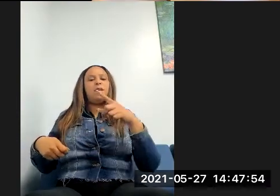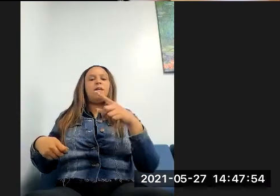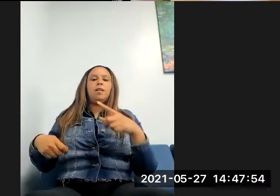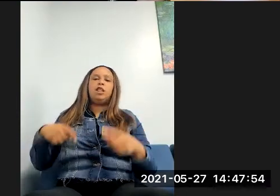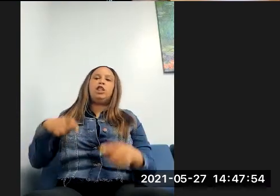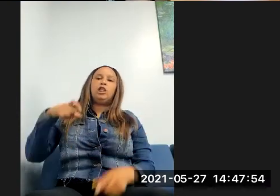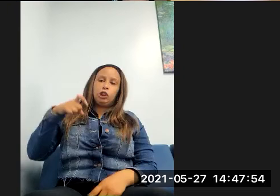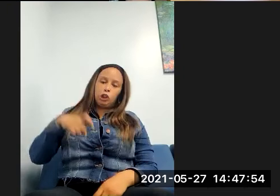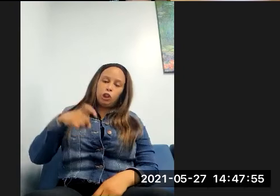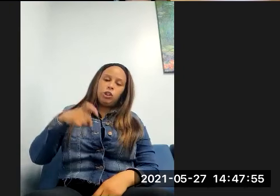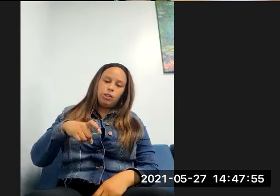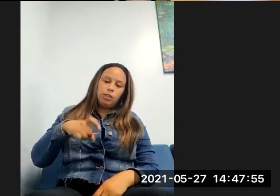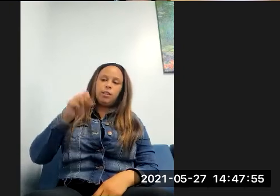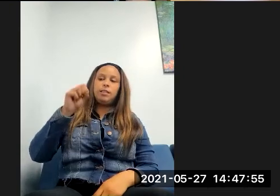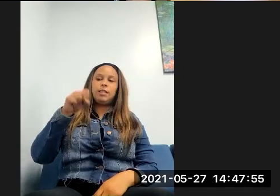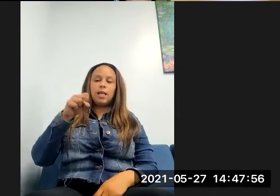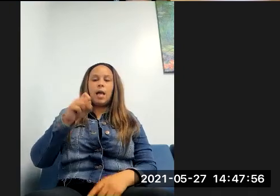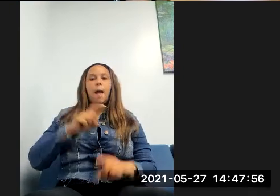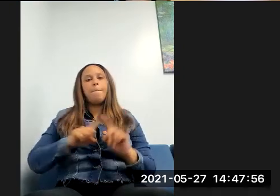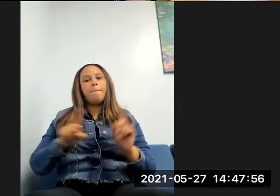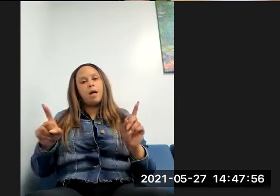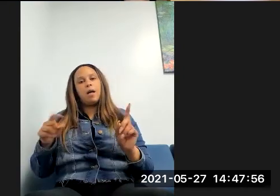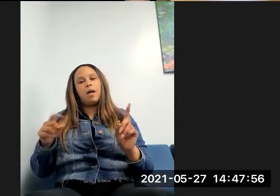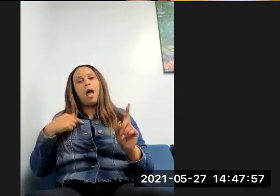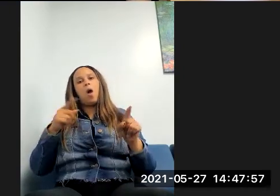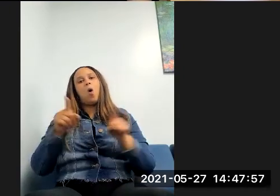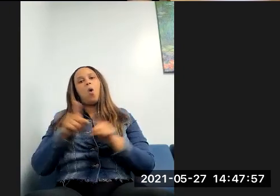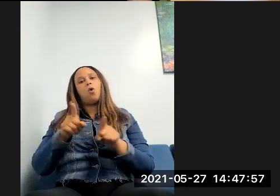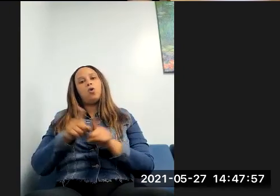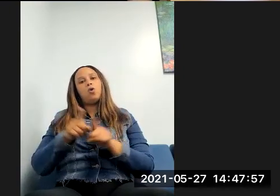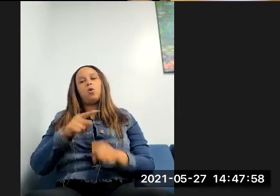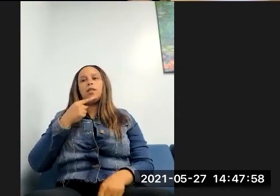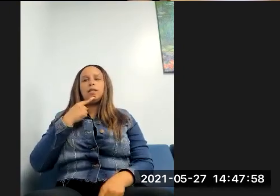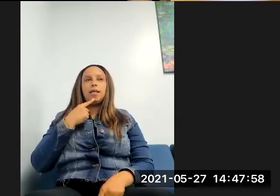that sentence. But I'll also say,